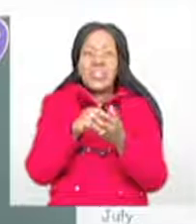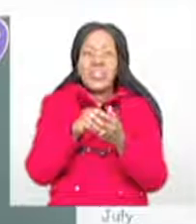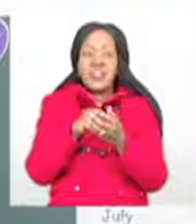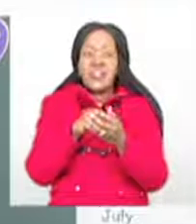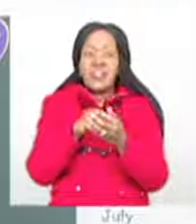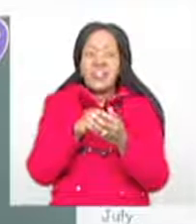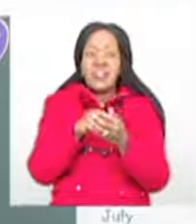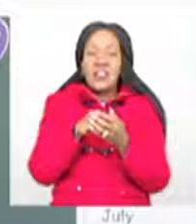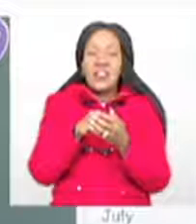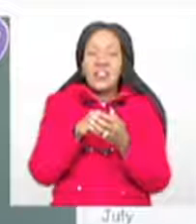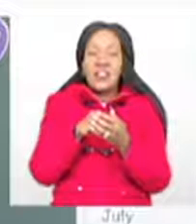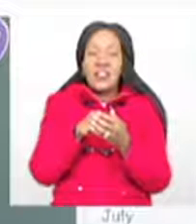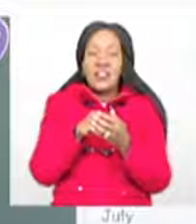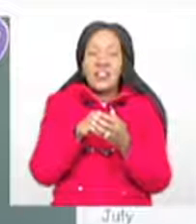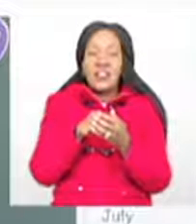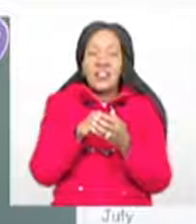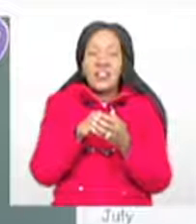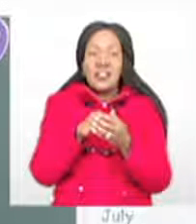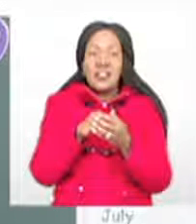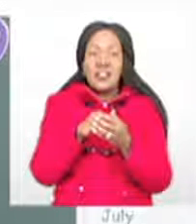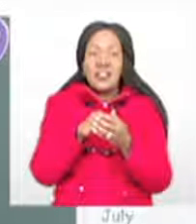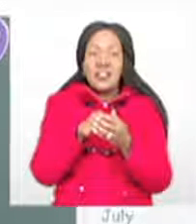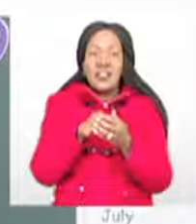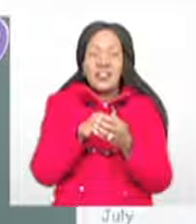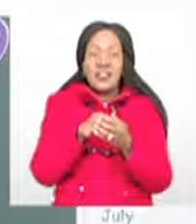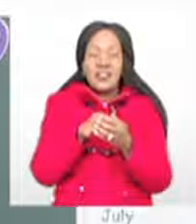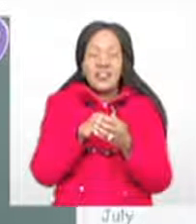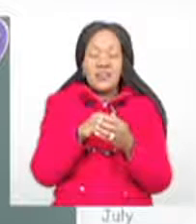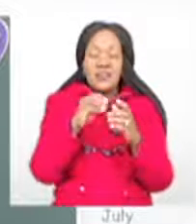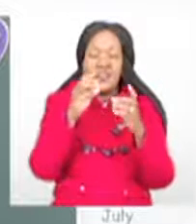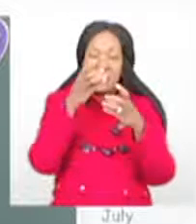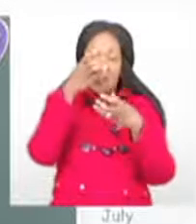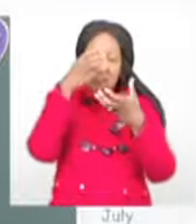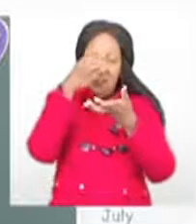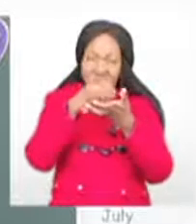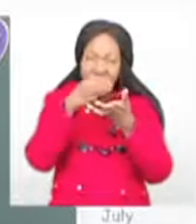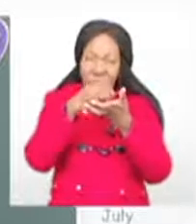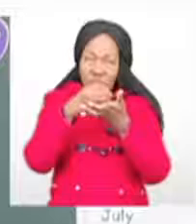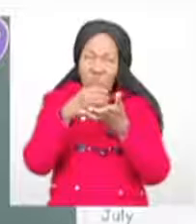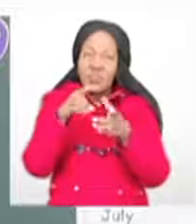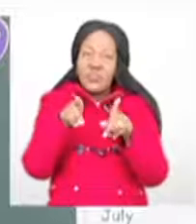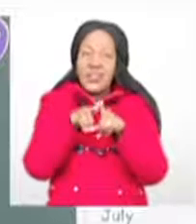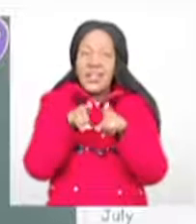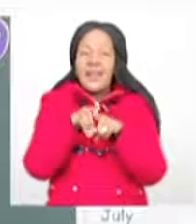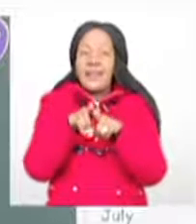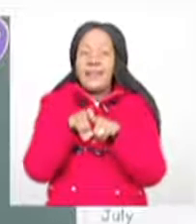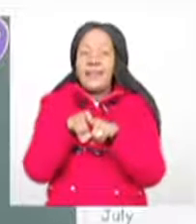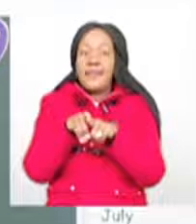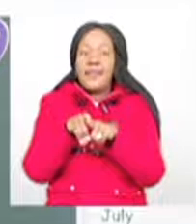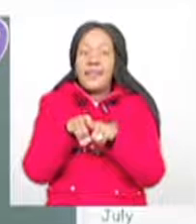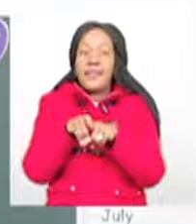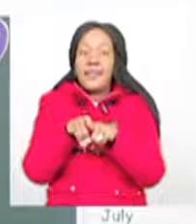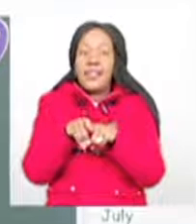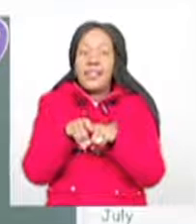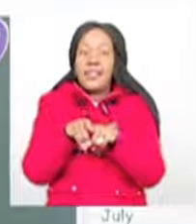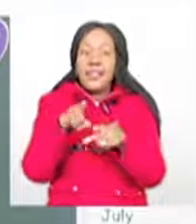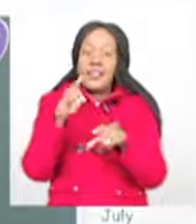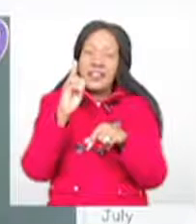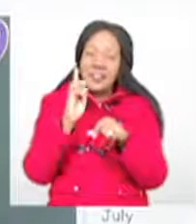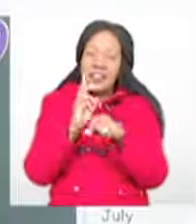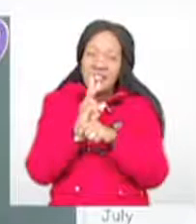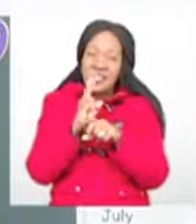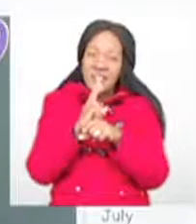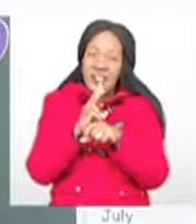pattern exactly as it is. The first bucket, you copy it onto the first line. The